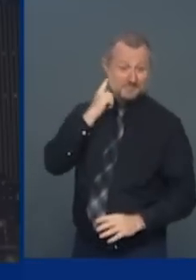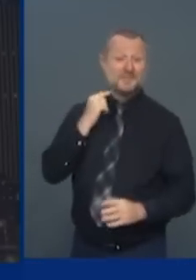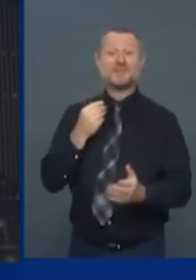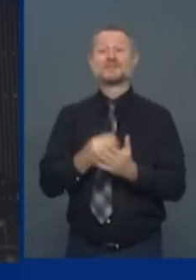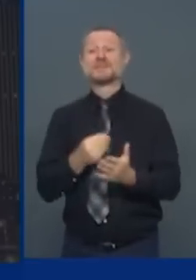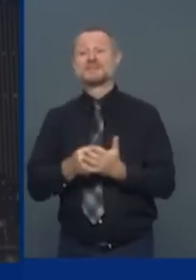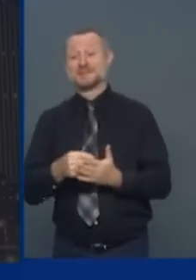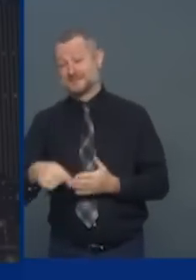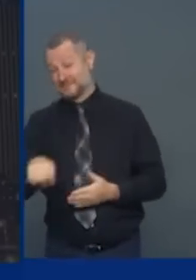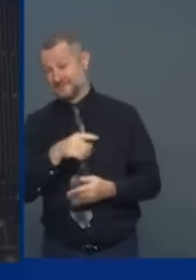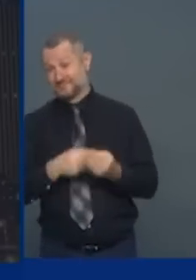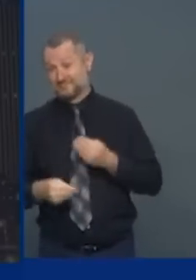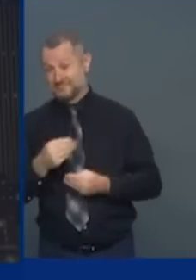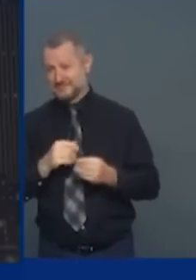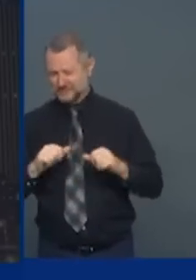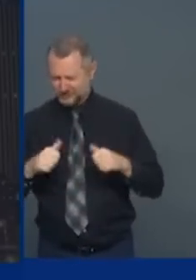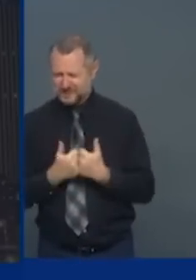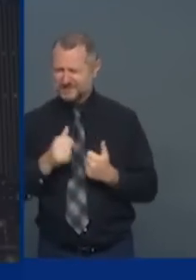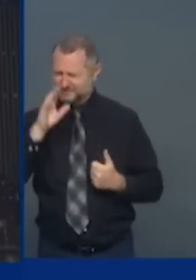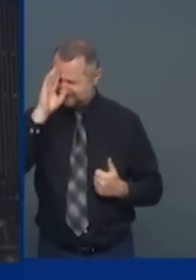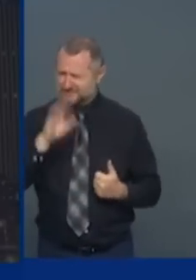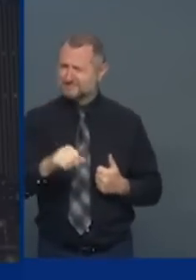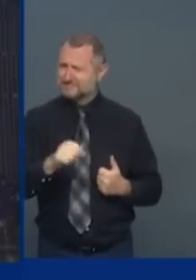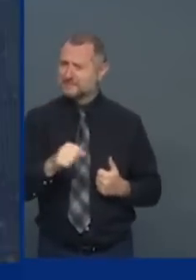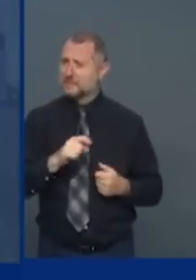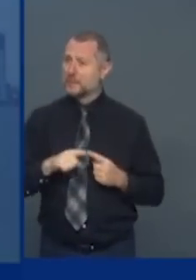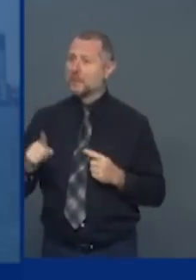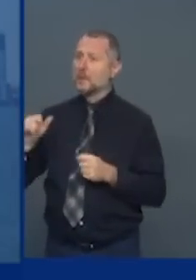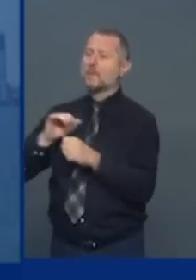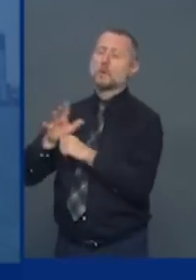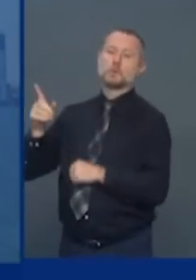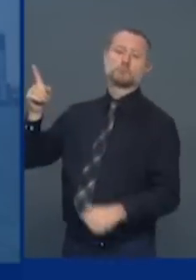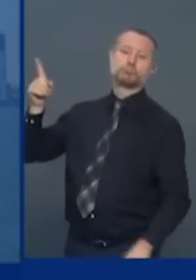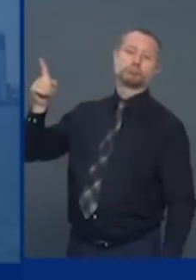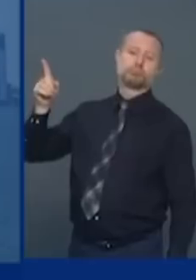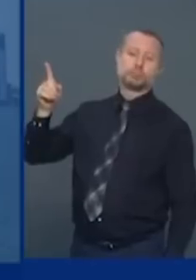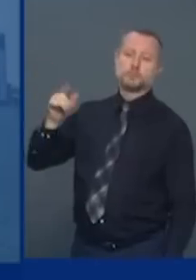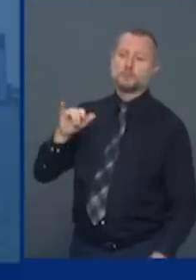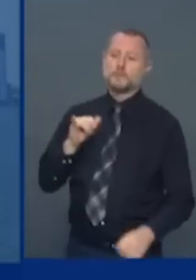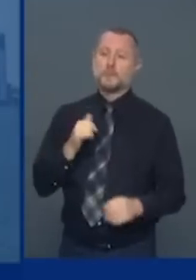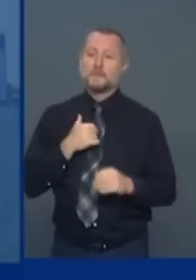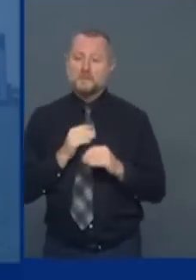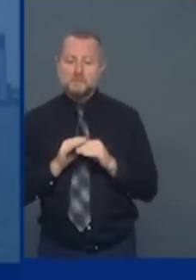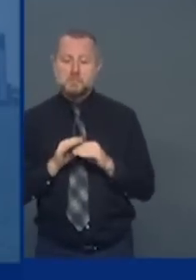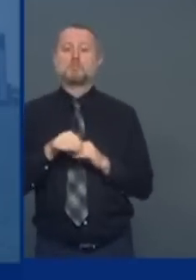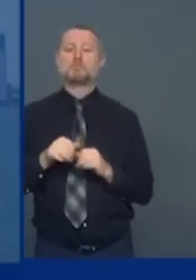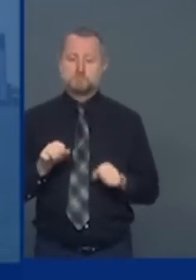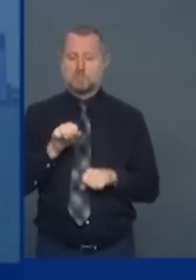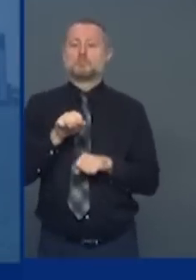fiscal crisis is a mere bump. And we'll get through it, and we'll get through it together,